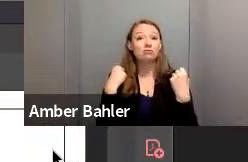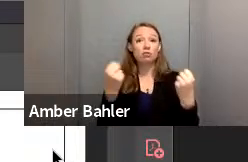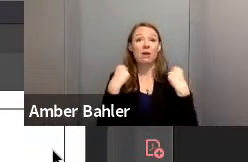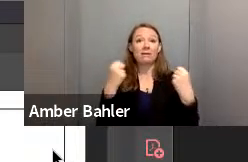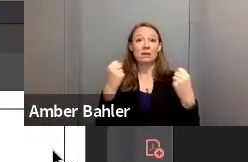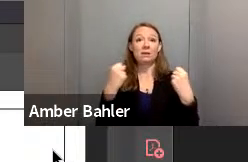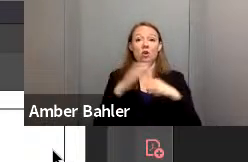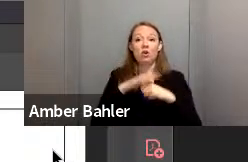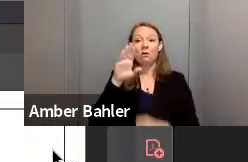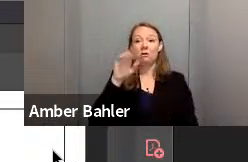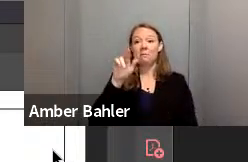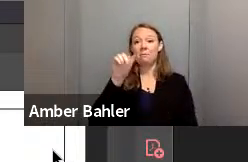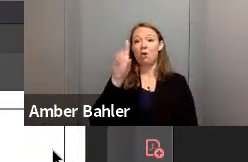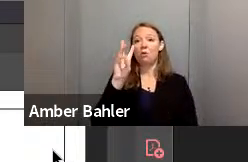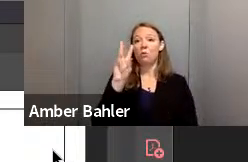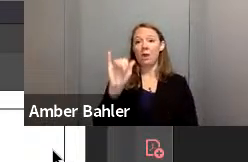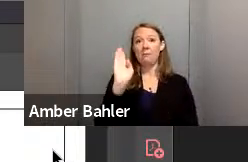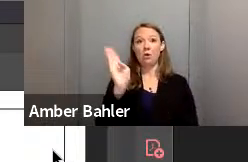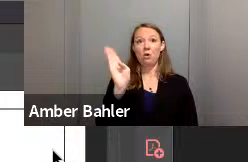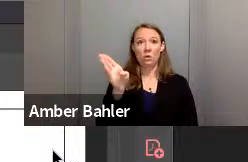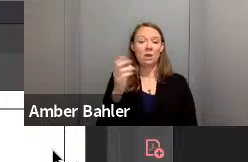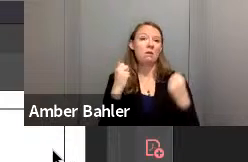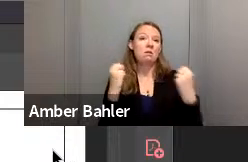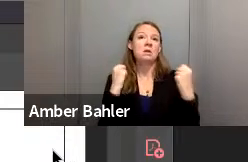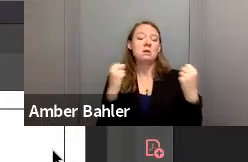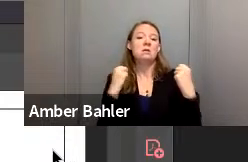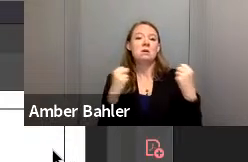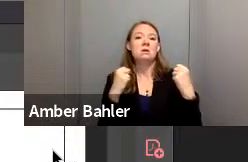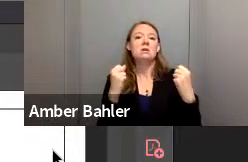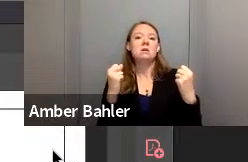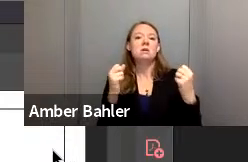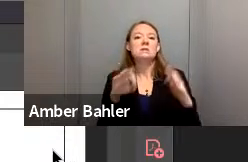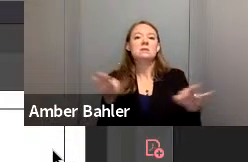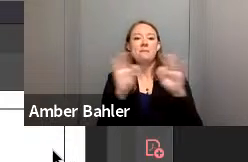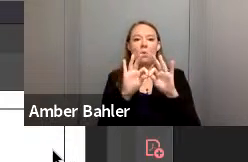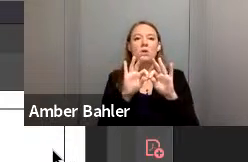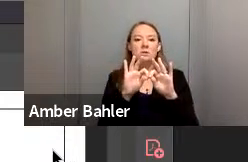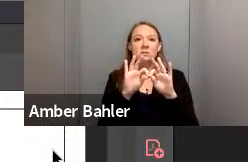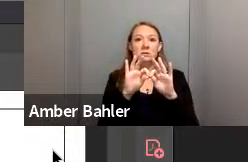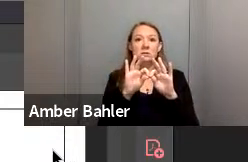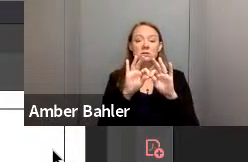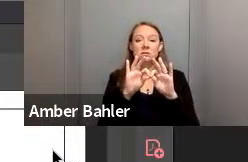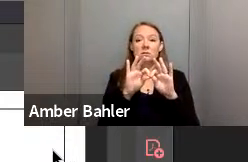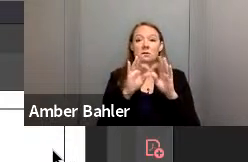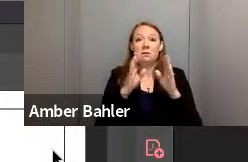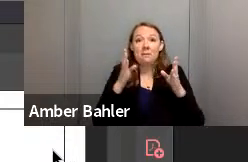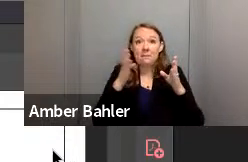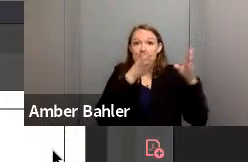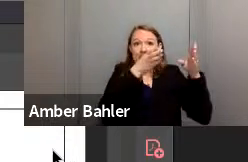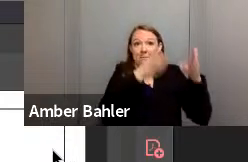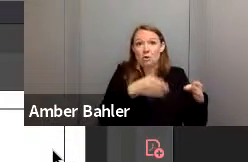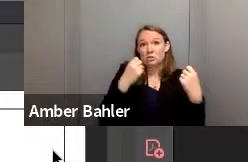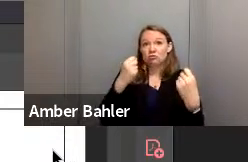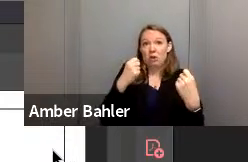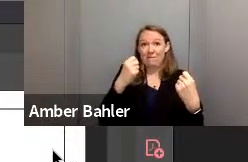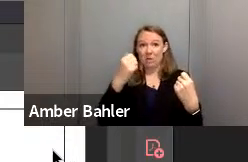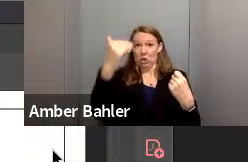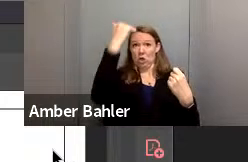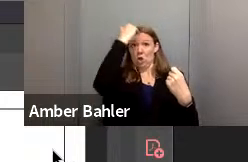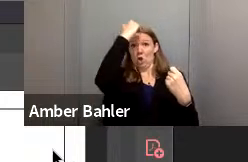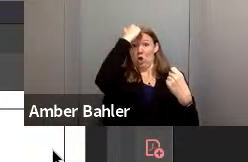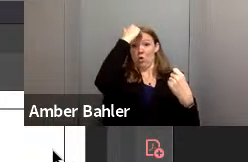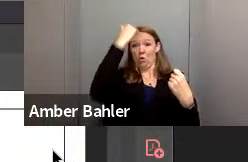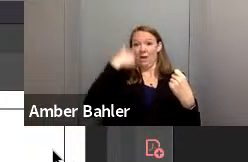down Broadway, we wanted to make sure that they were well aware of the station and the potential for